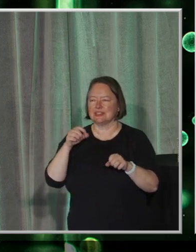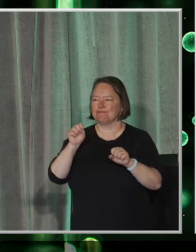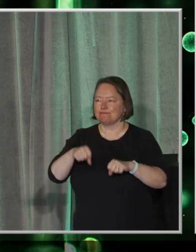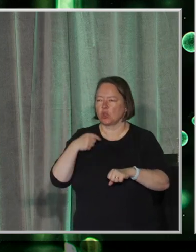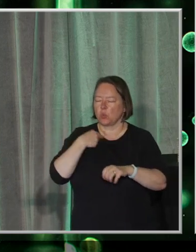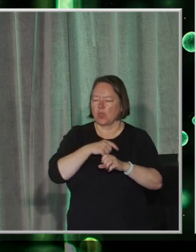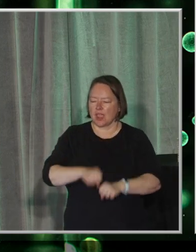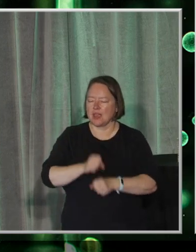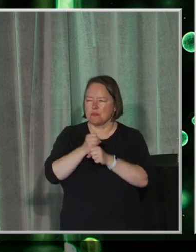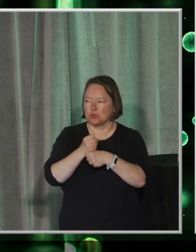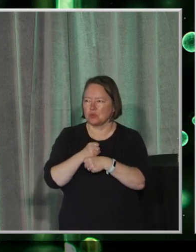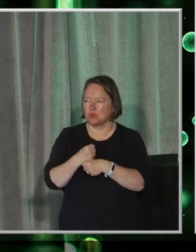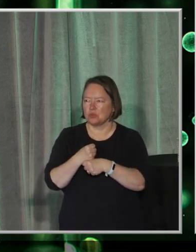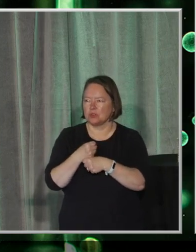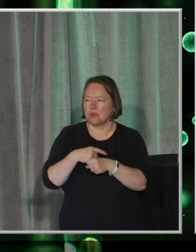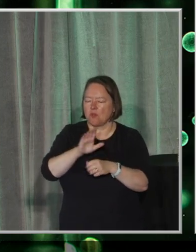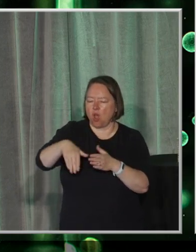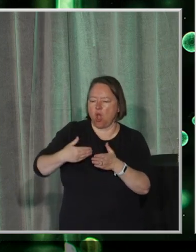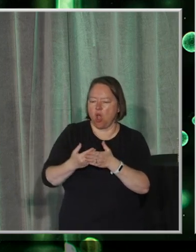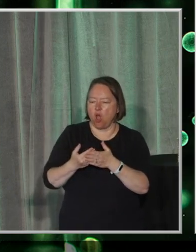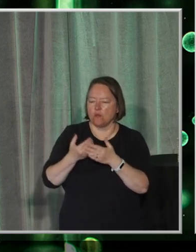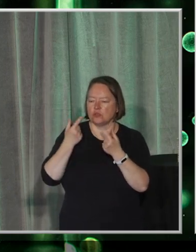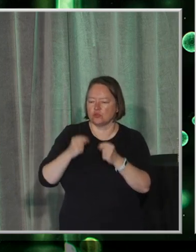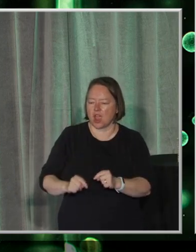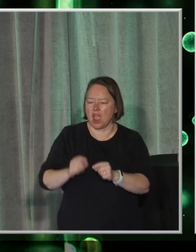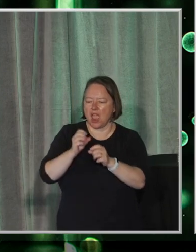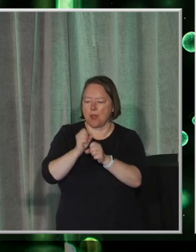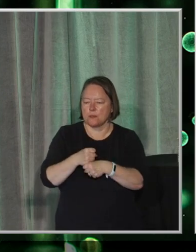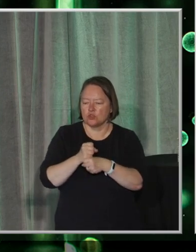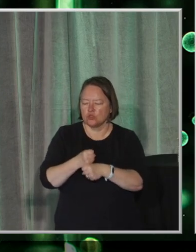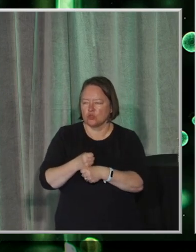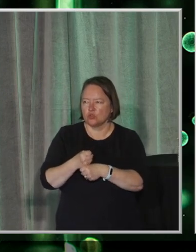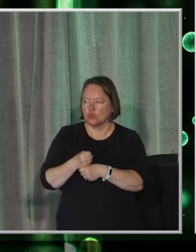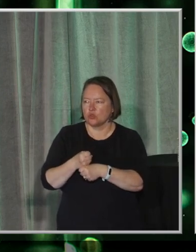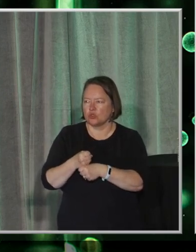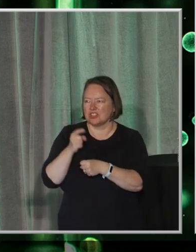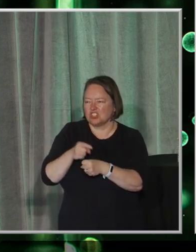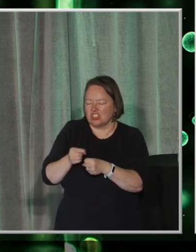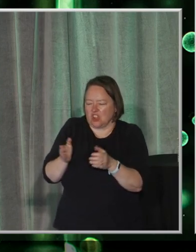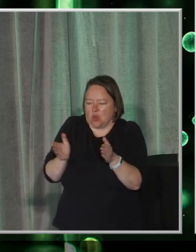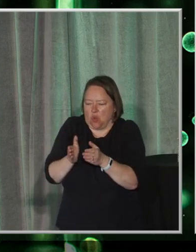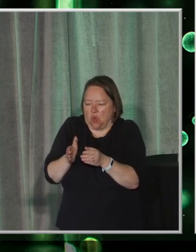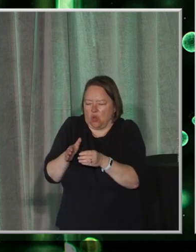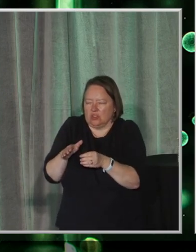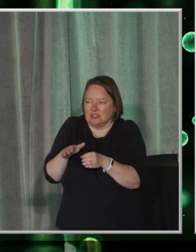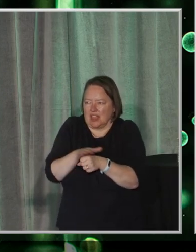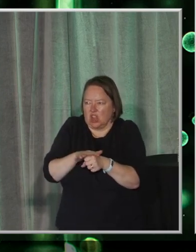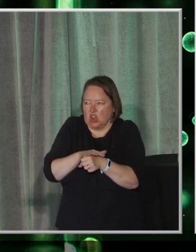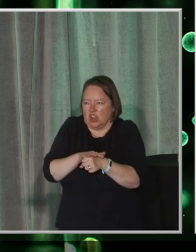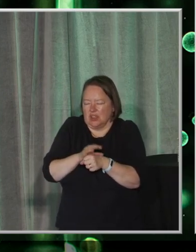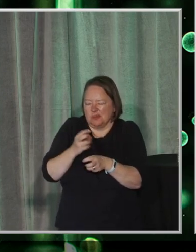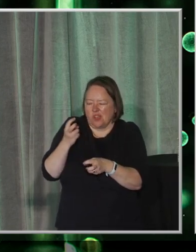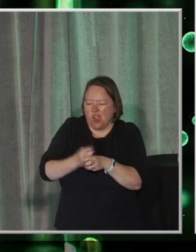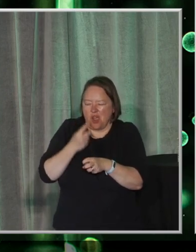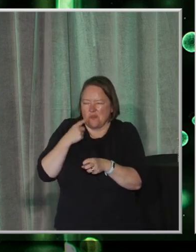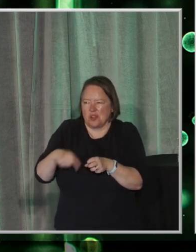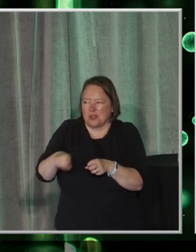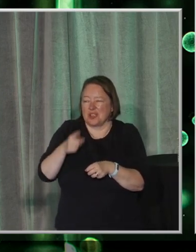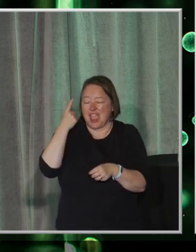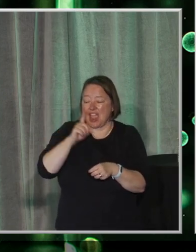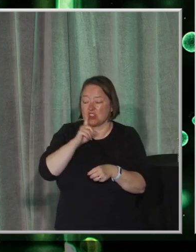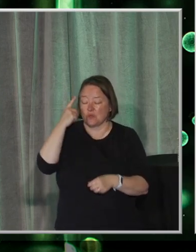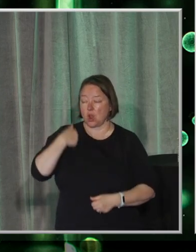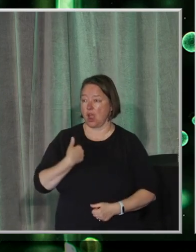produce them, have all of them tried to produce them in just closed area and it has been difficult for them. So actually for